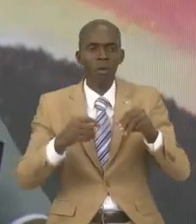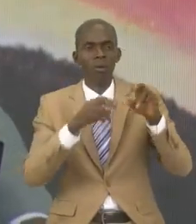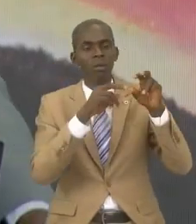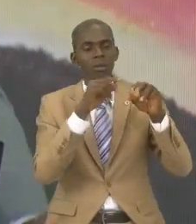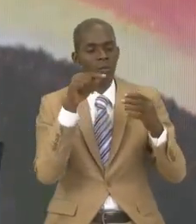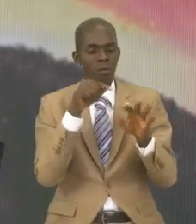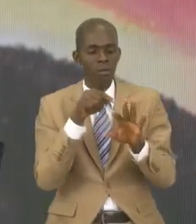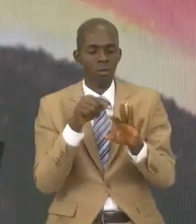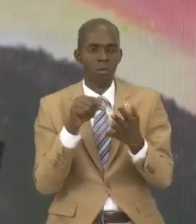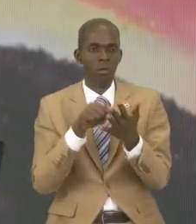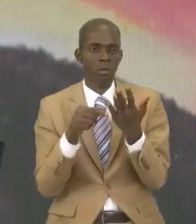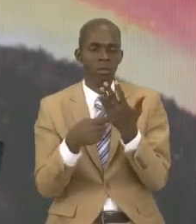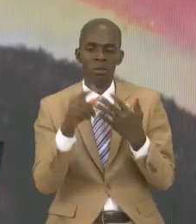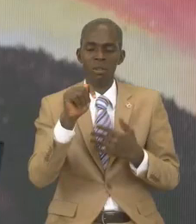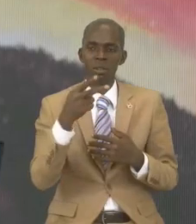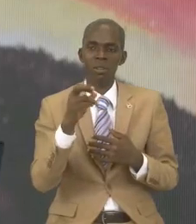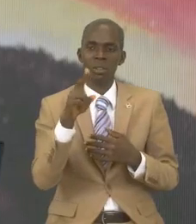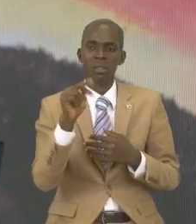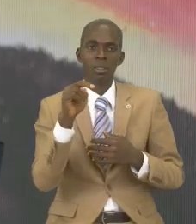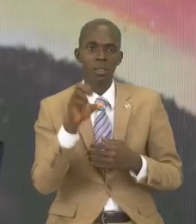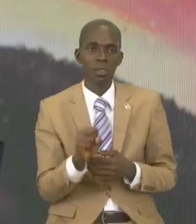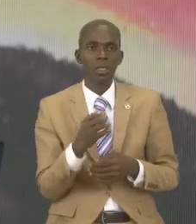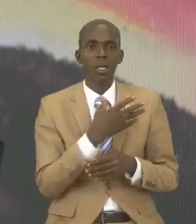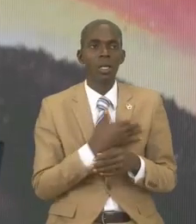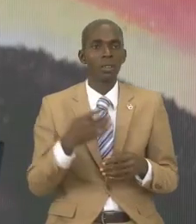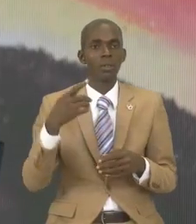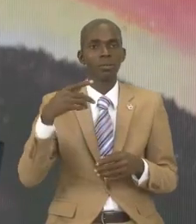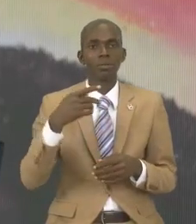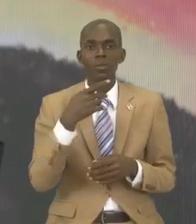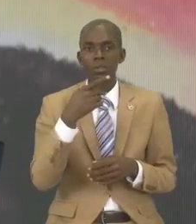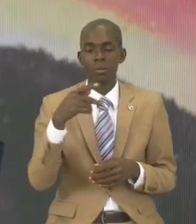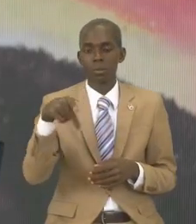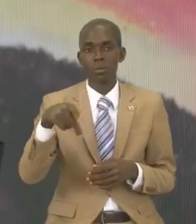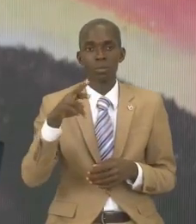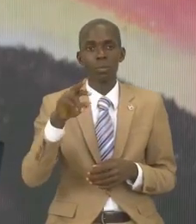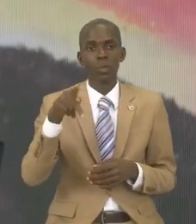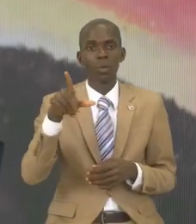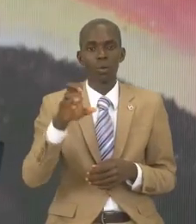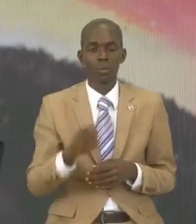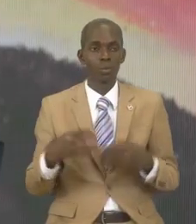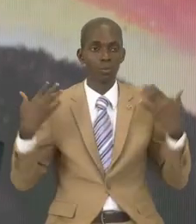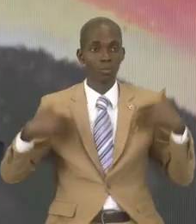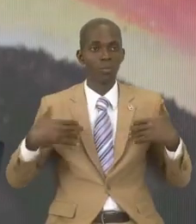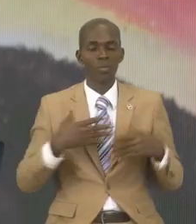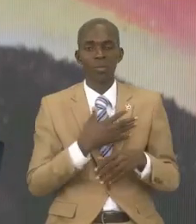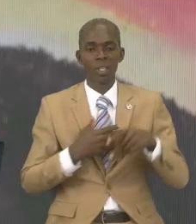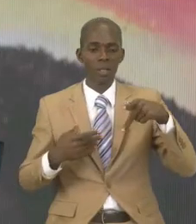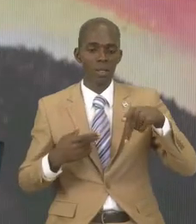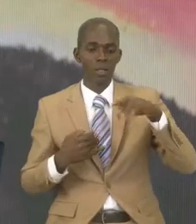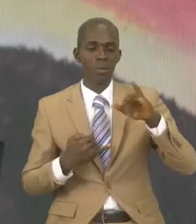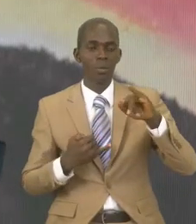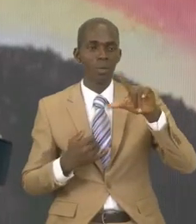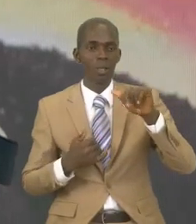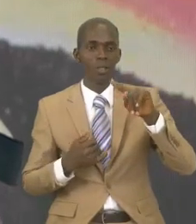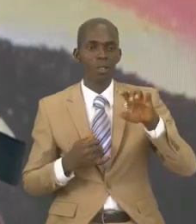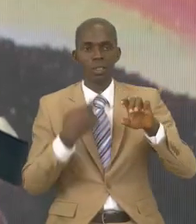And Pilate says unto them, behold the man, the sinless man,